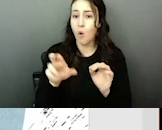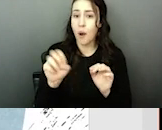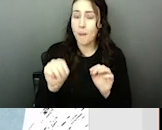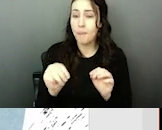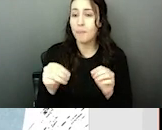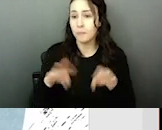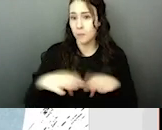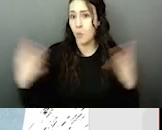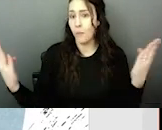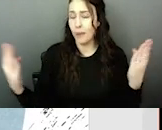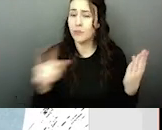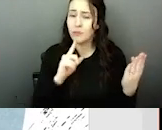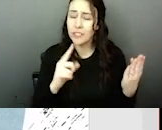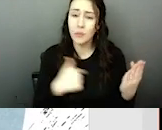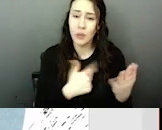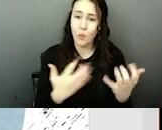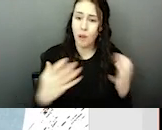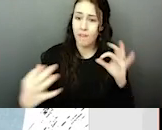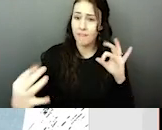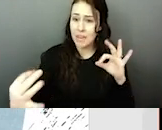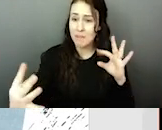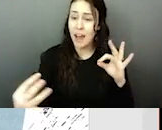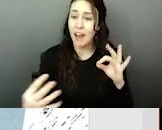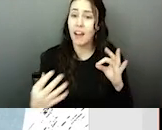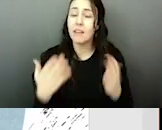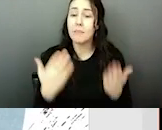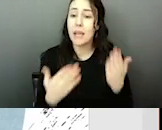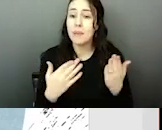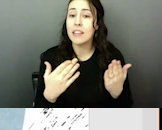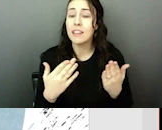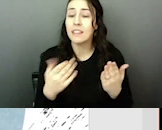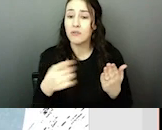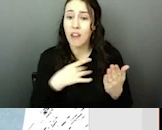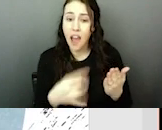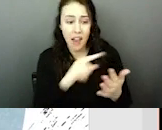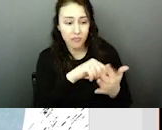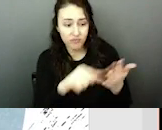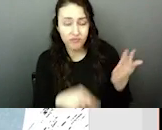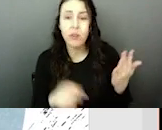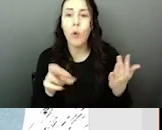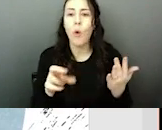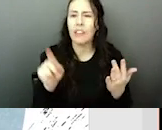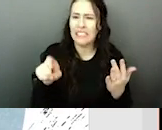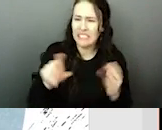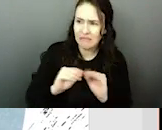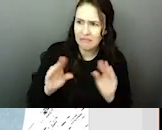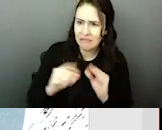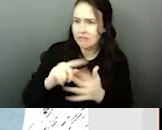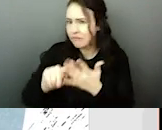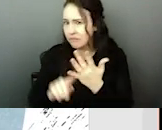field, both things that you like and things that you still need clarity on. So it's really important. I'll have a link to the form in a